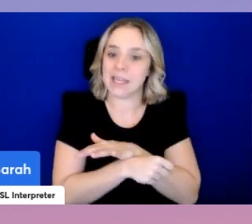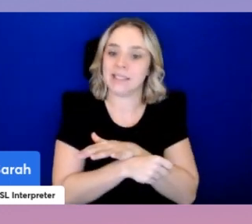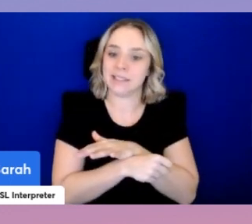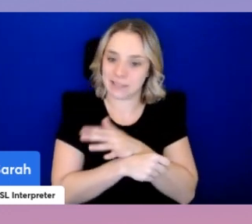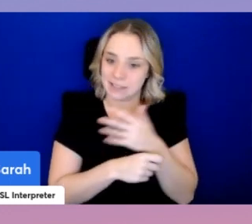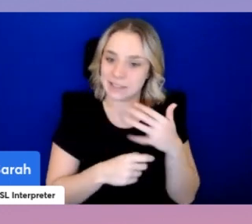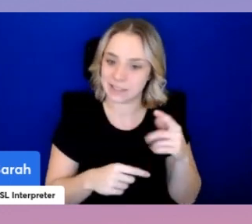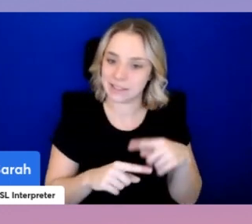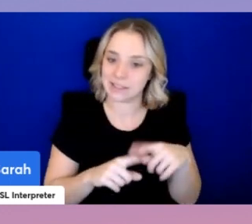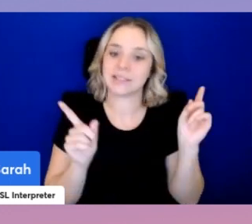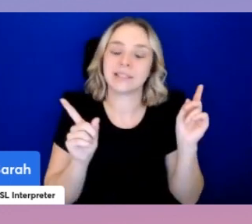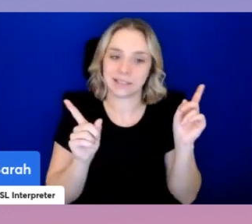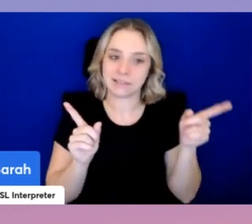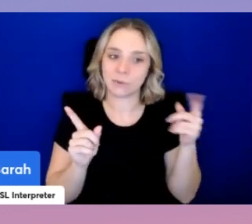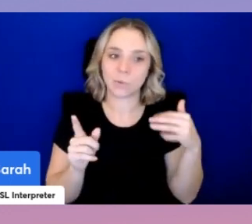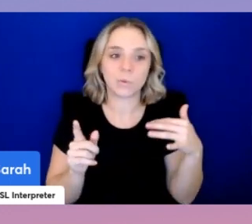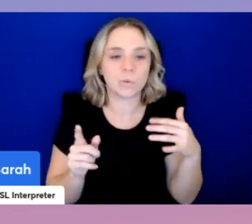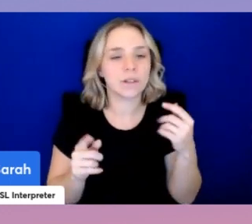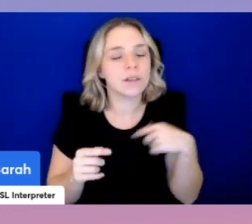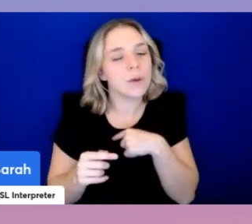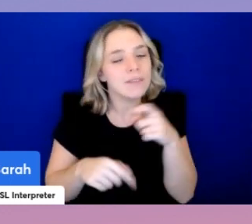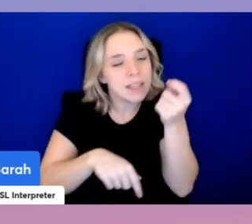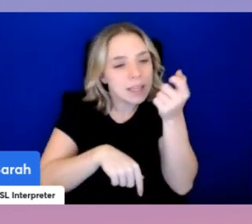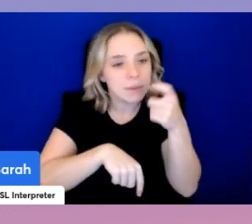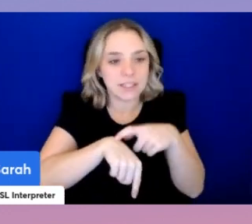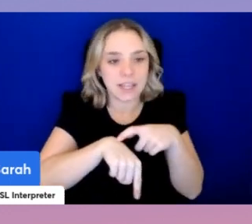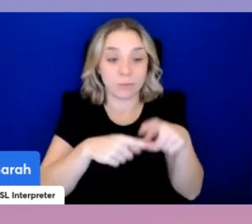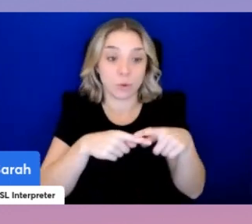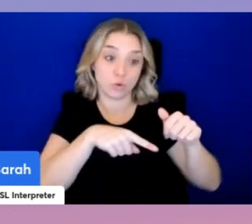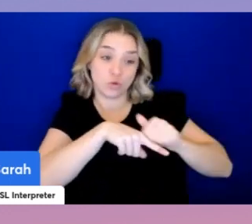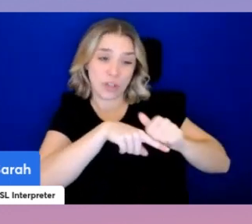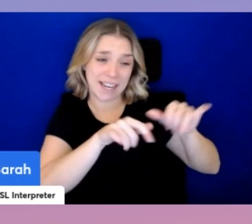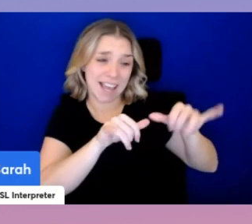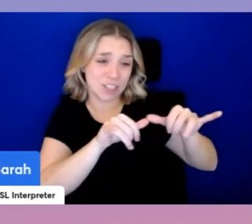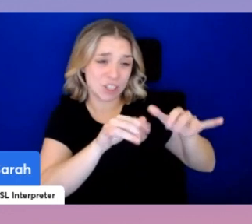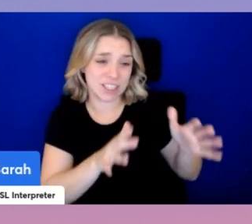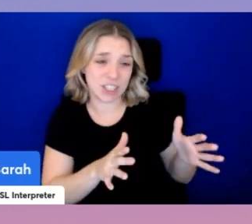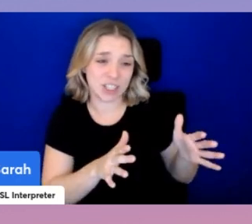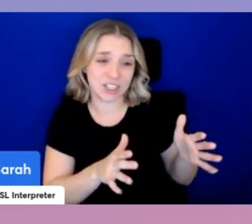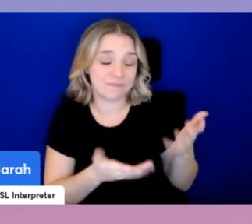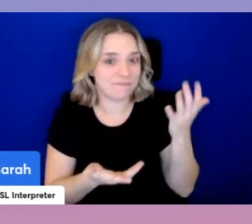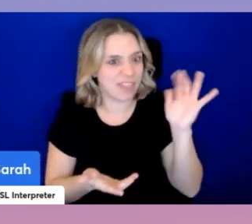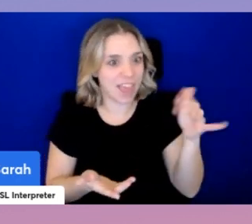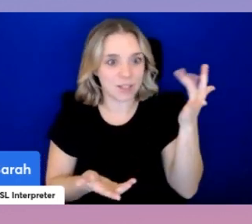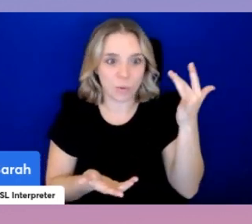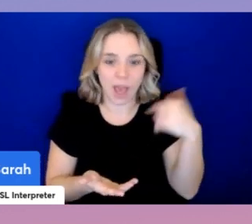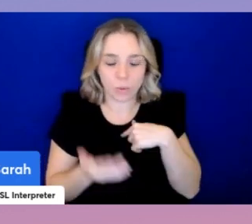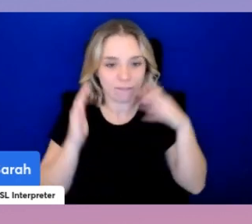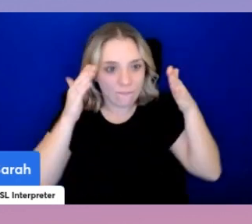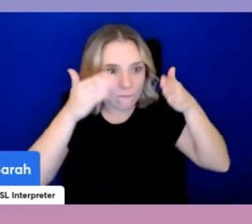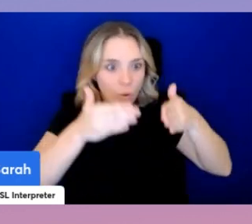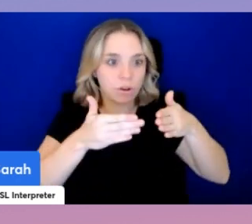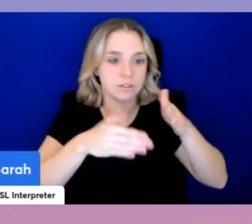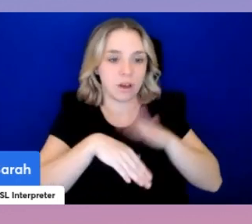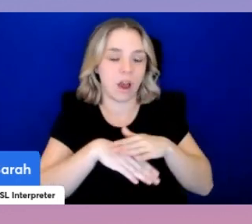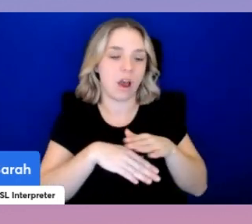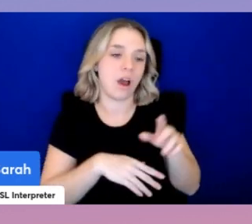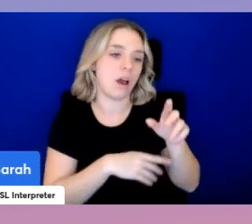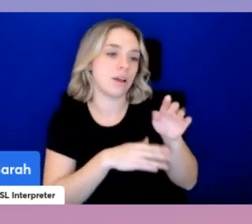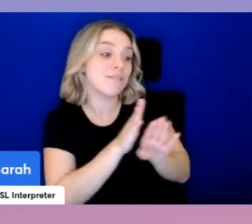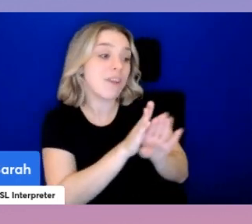we have a little time to train engineer. That is why we focus on